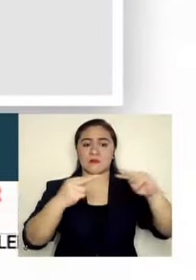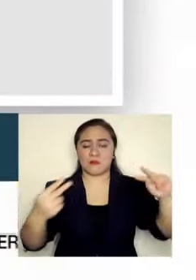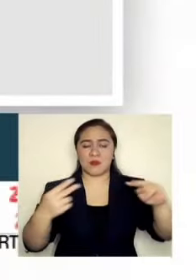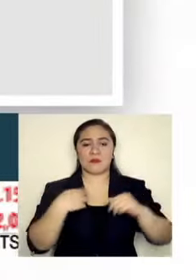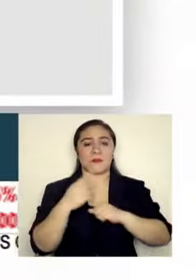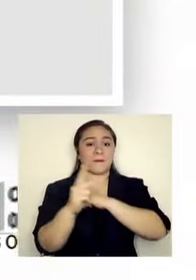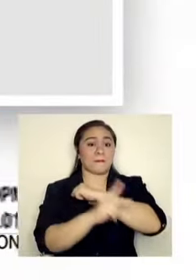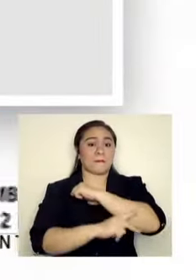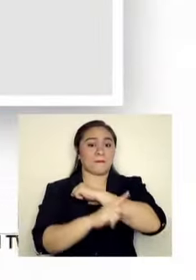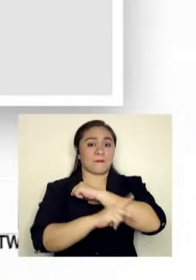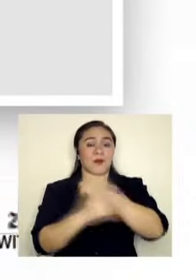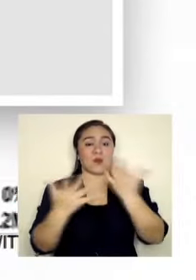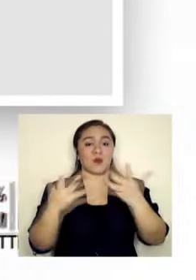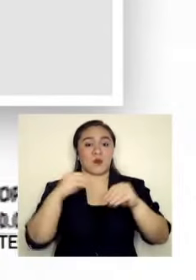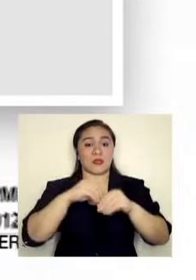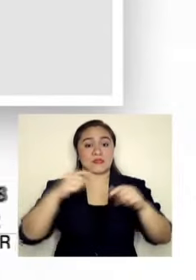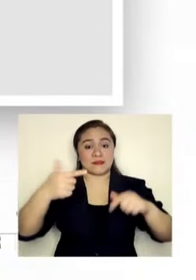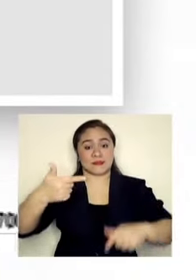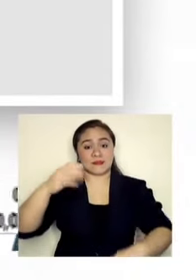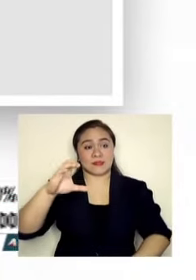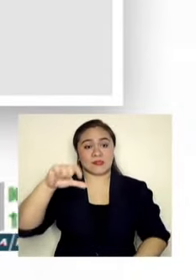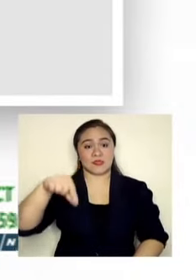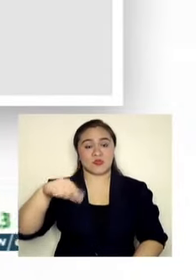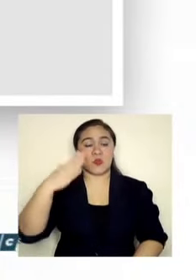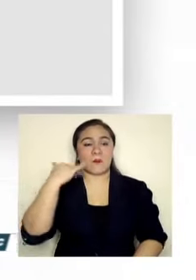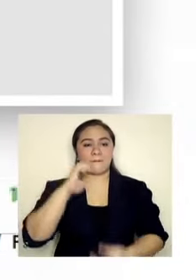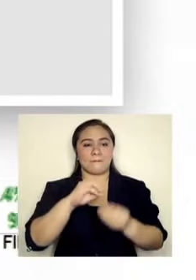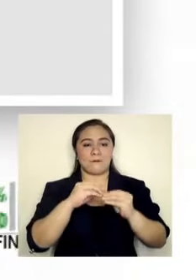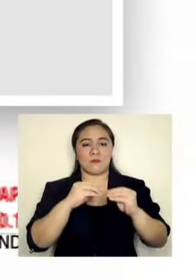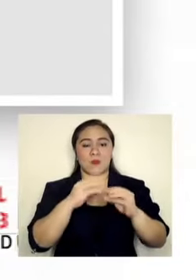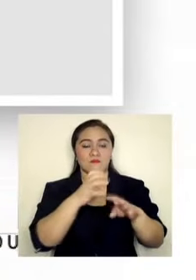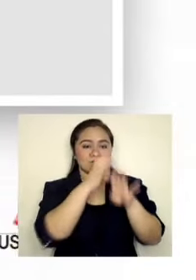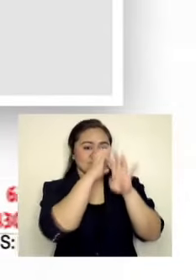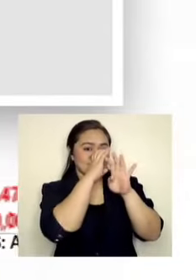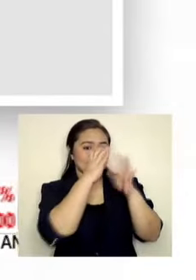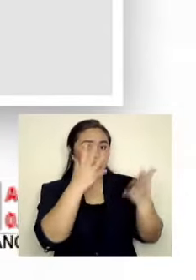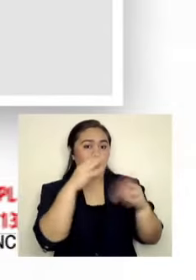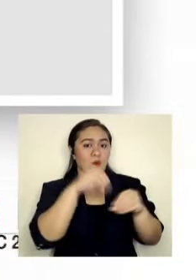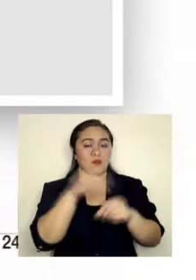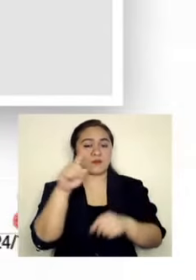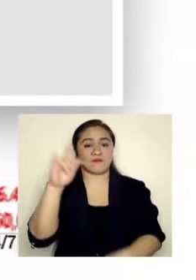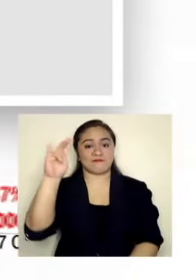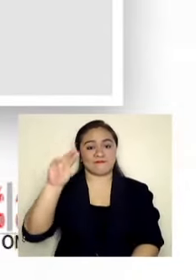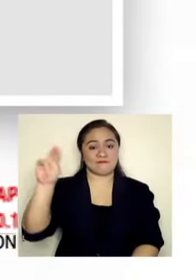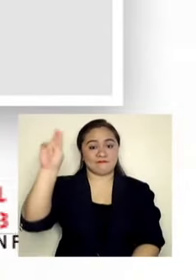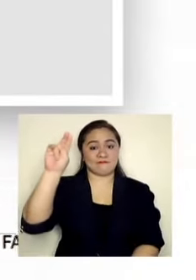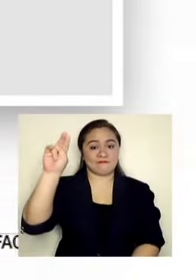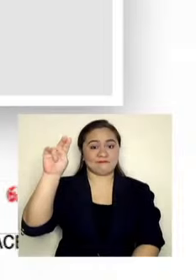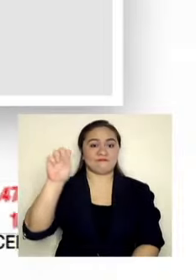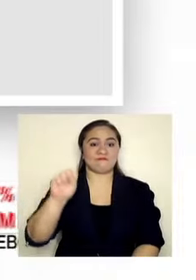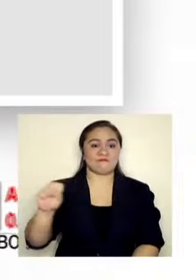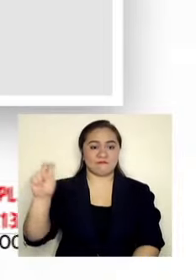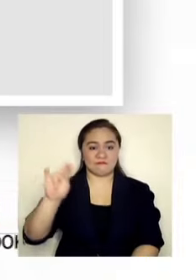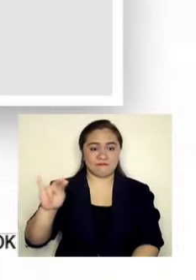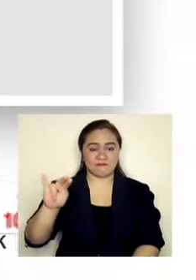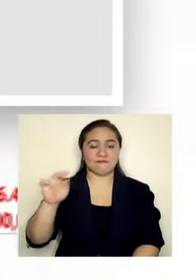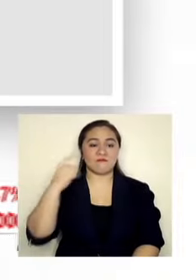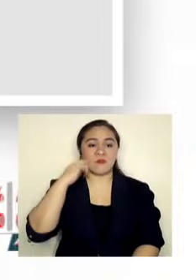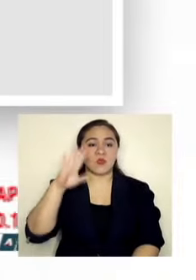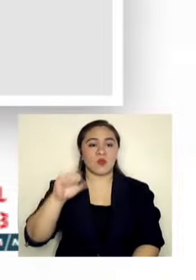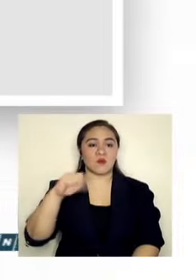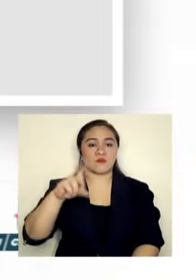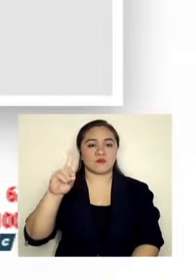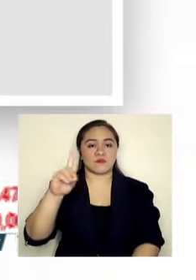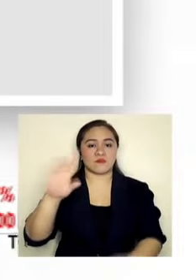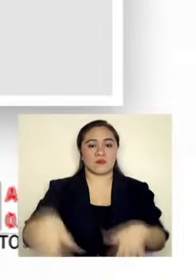were placed under GCQ with heightened restrictions starting today are Ilocos Norte, Ilocos Sur, Davao de Oro,